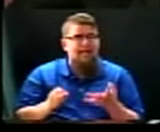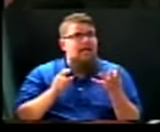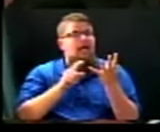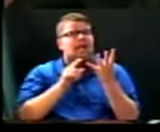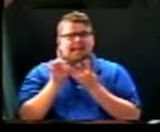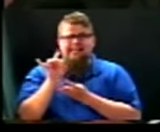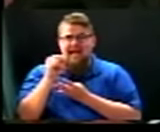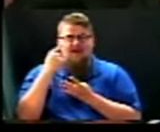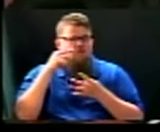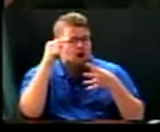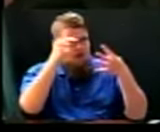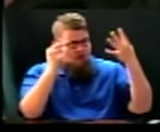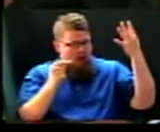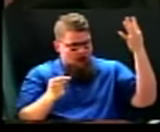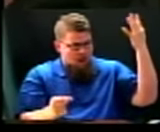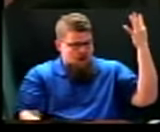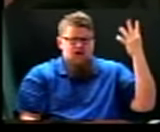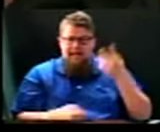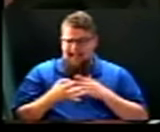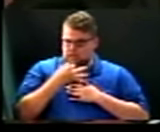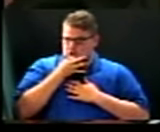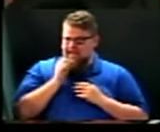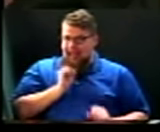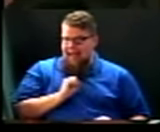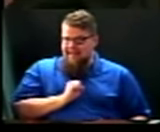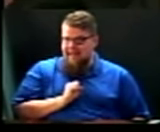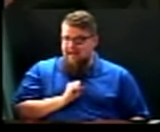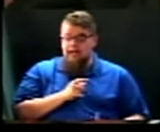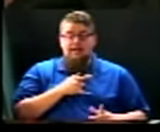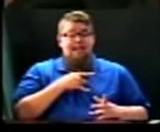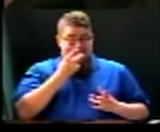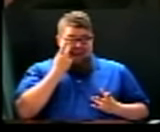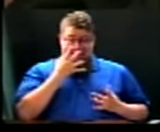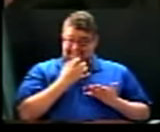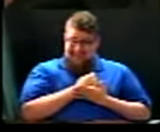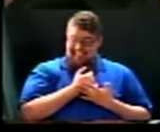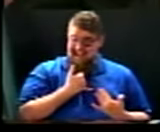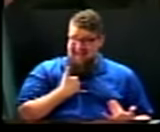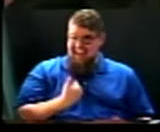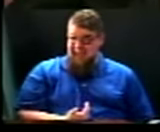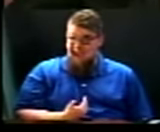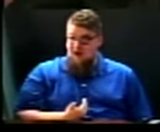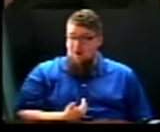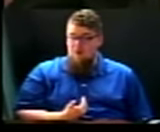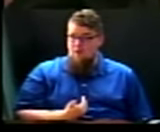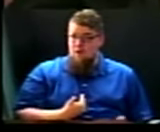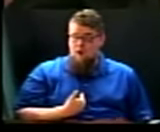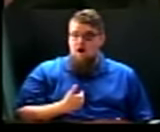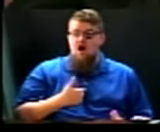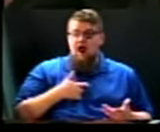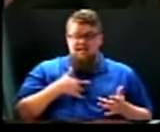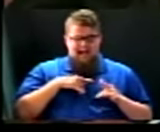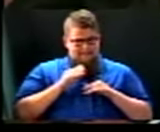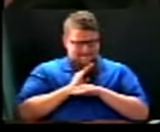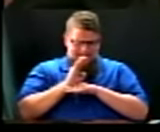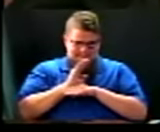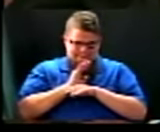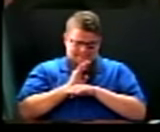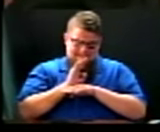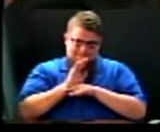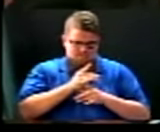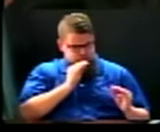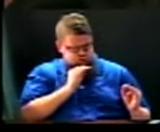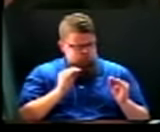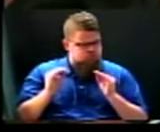to do that as soon as I can, because the sooner I can gather that data, then I can work like a busy beaver and my children